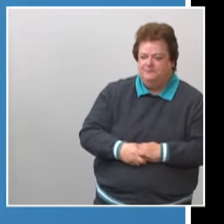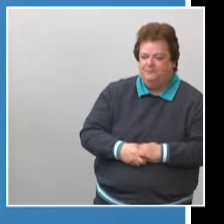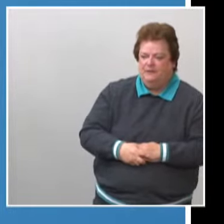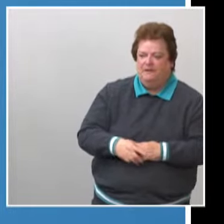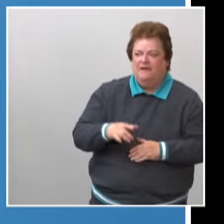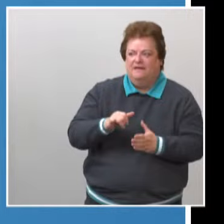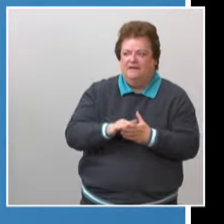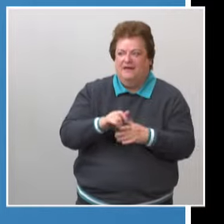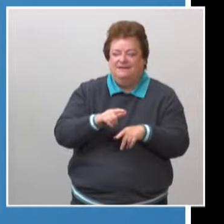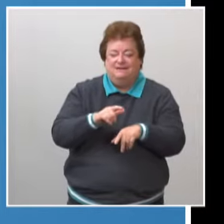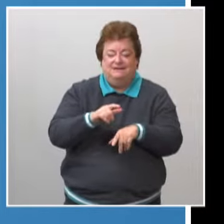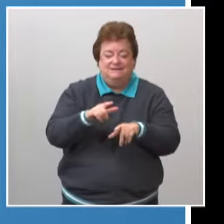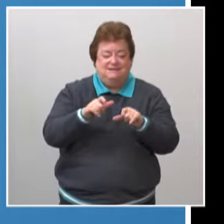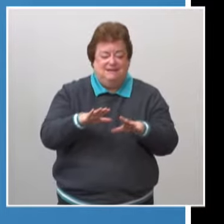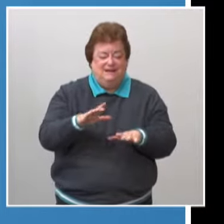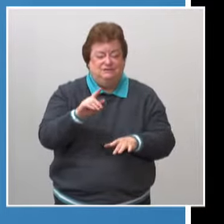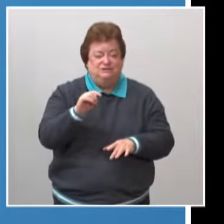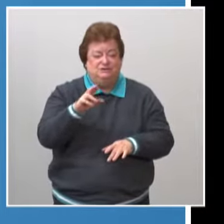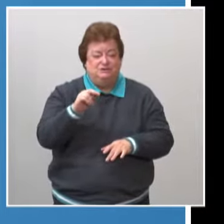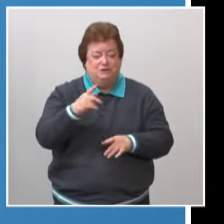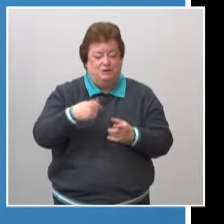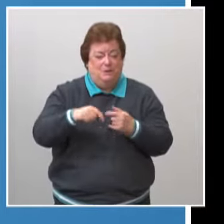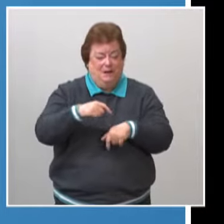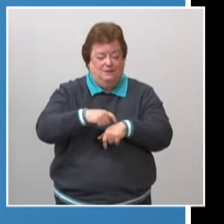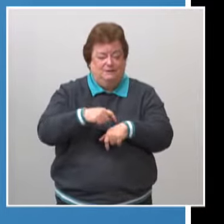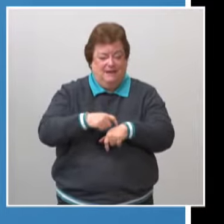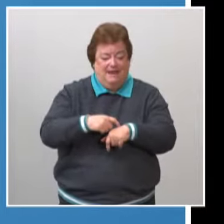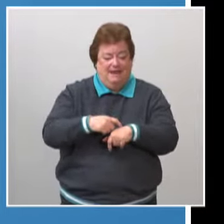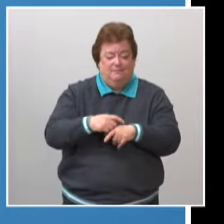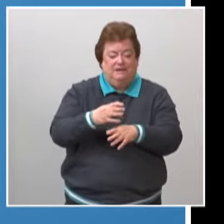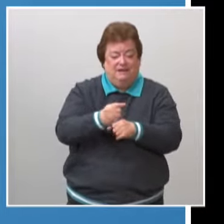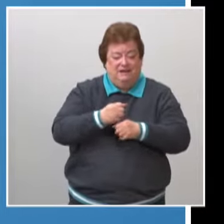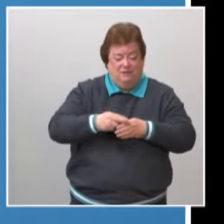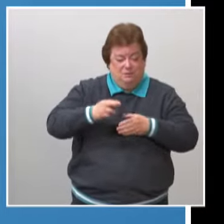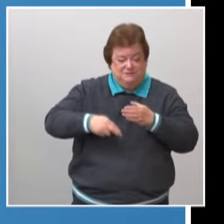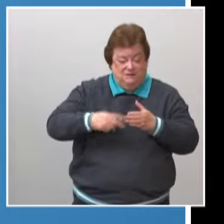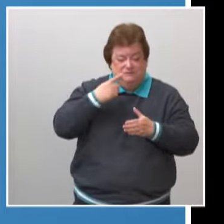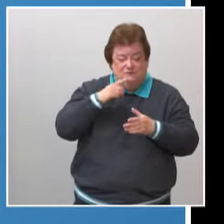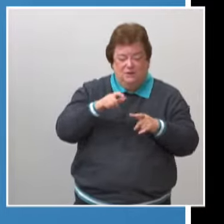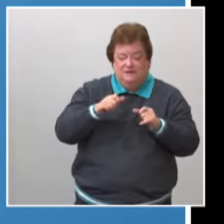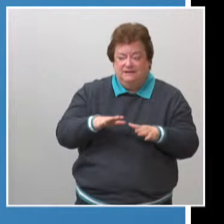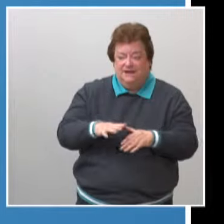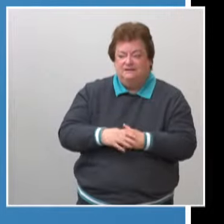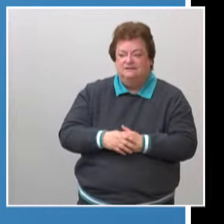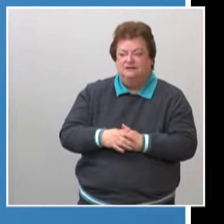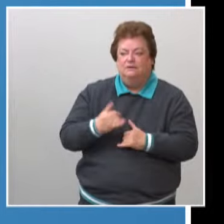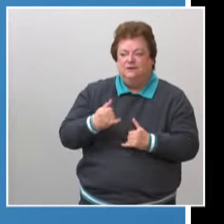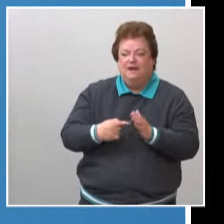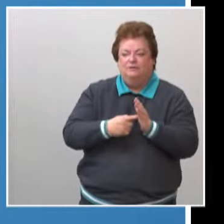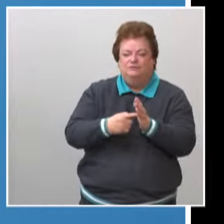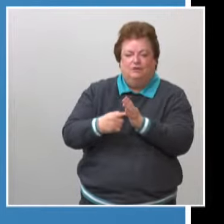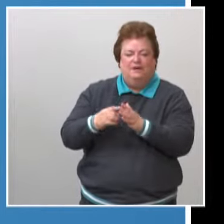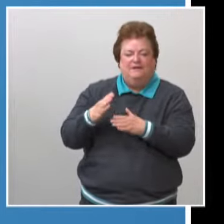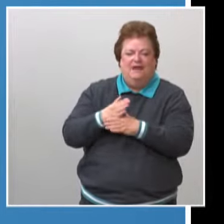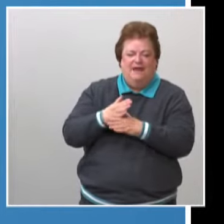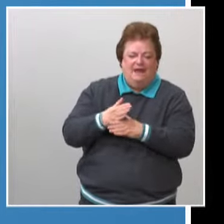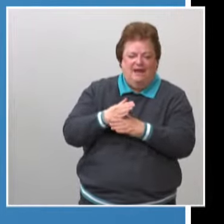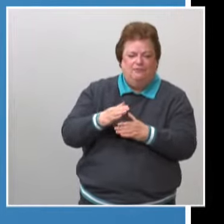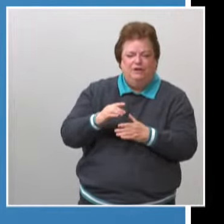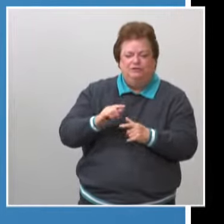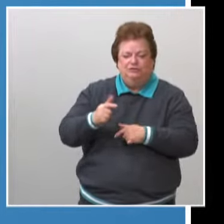This test turnaround time page is an additional tab within the testing section of the dashboard. We're now displaying the average turnaround